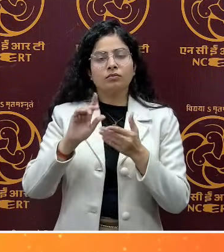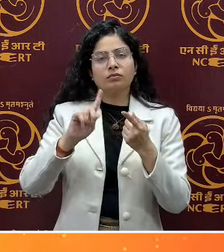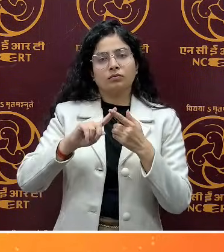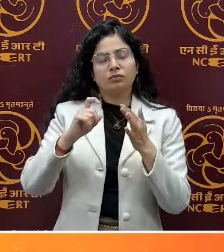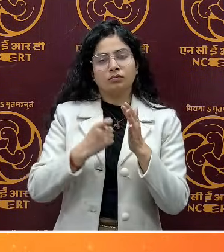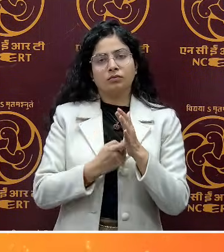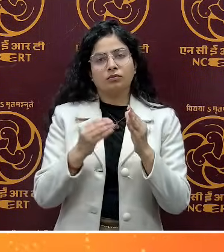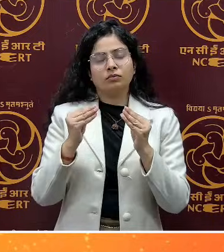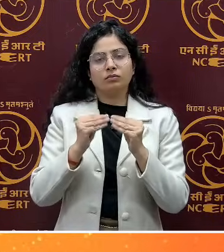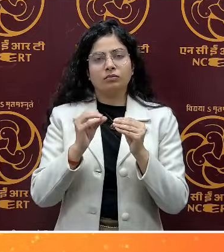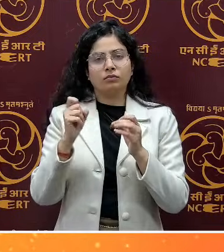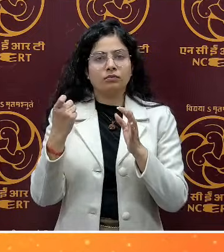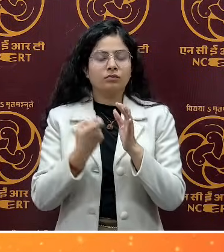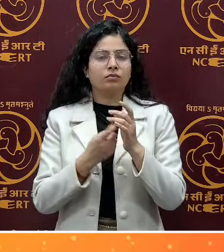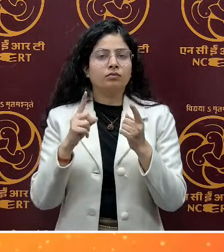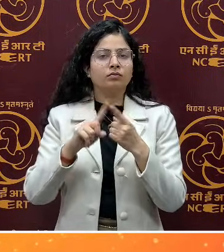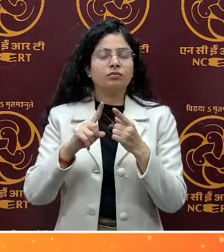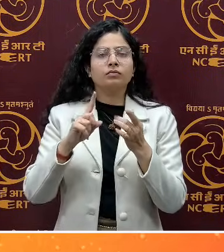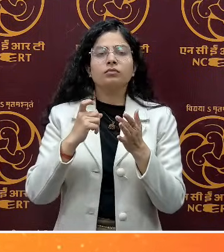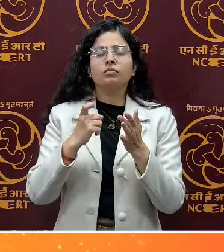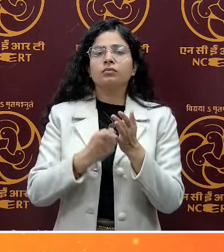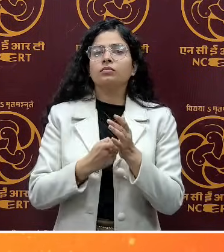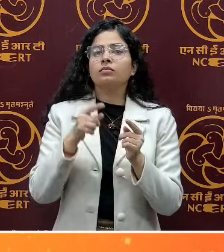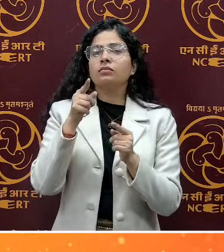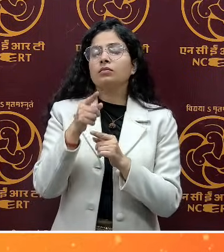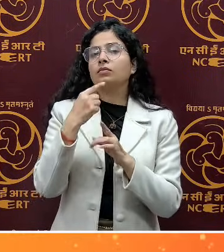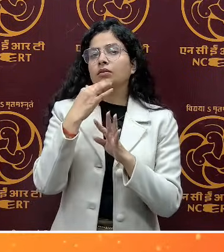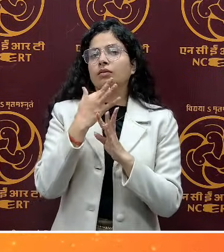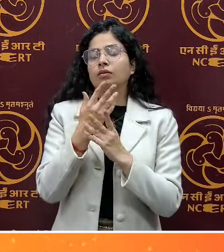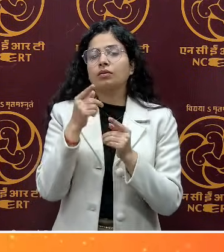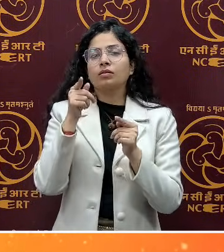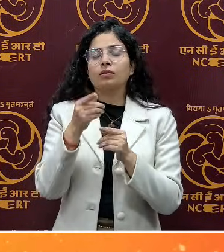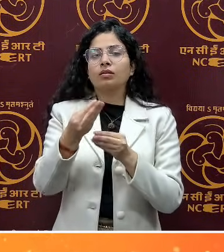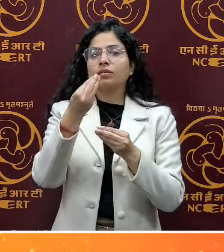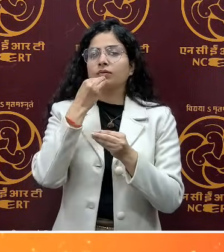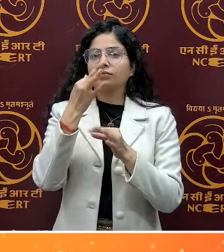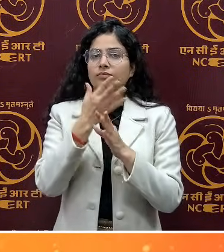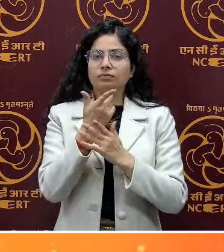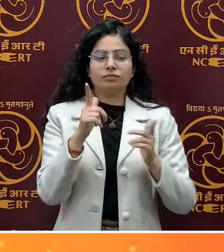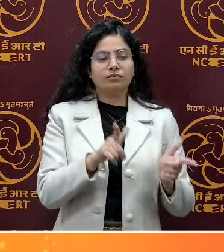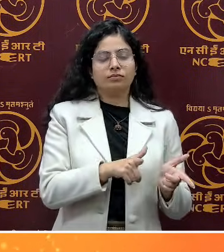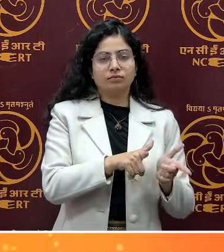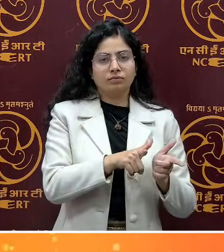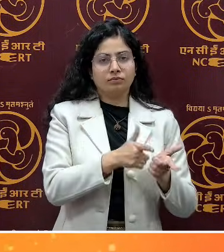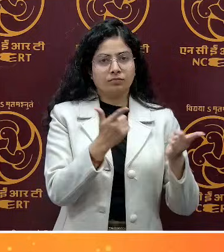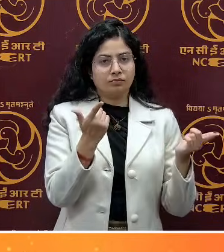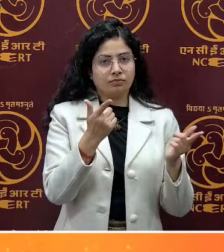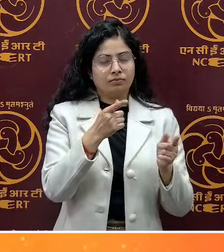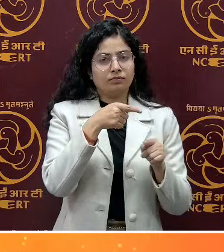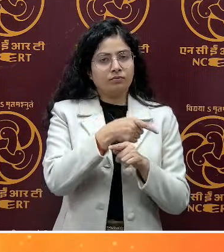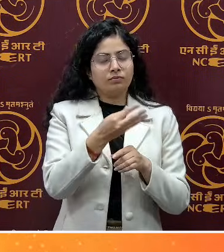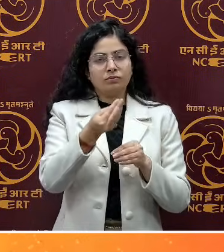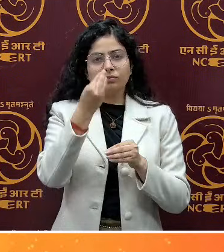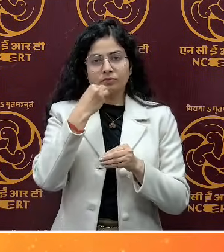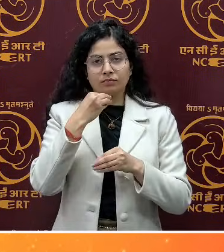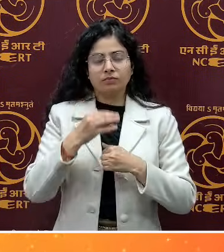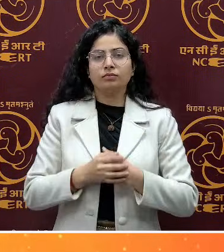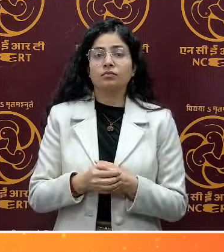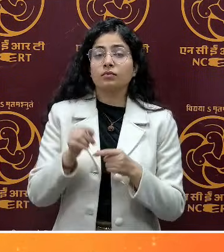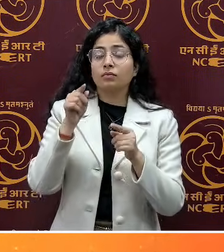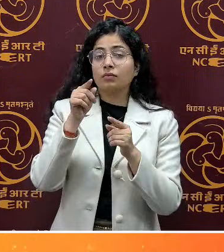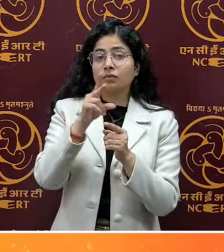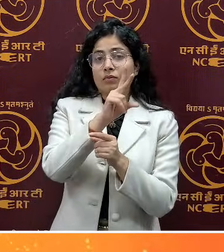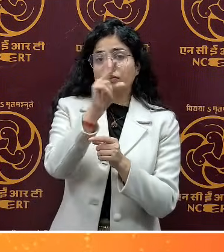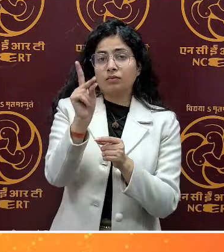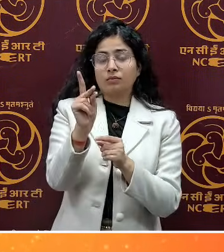the organisms which eat plants. Further, these herbivores are consumed by the